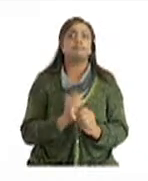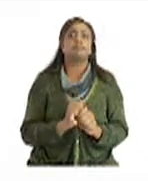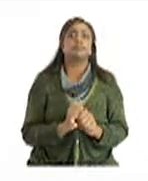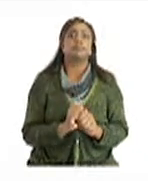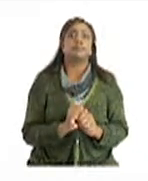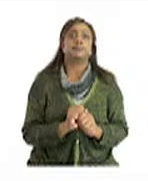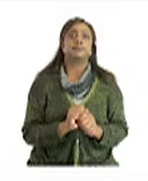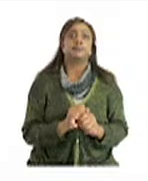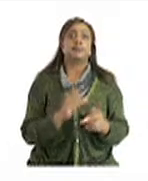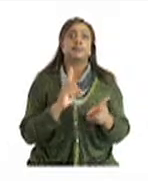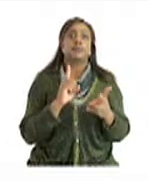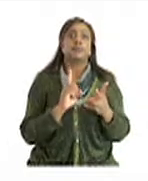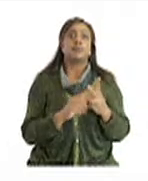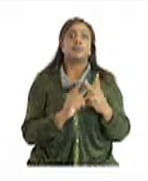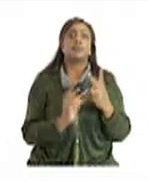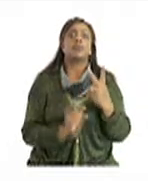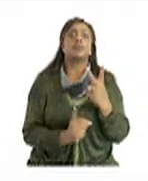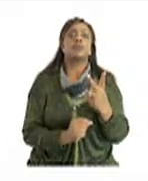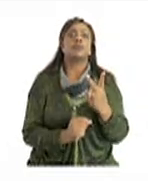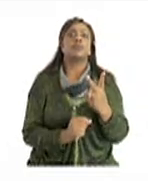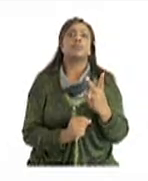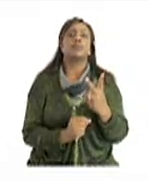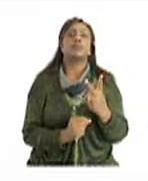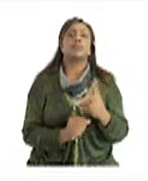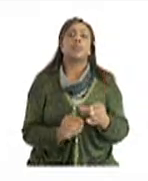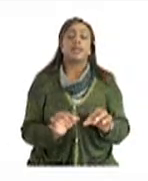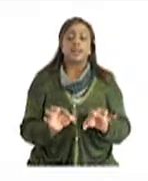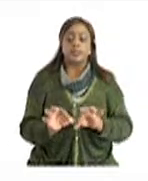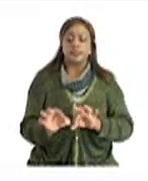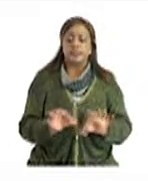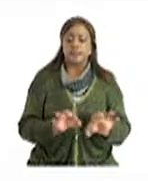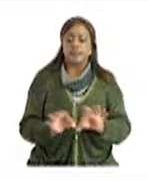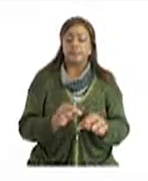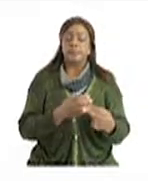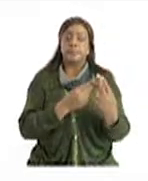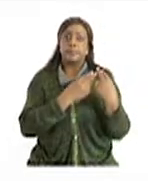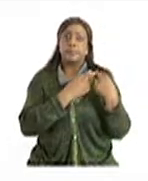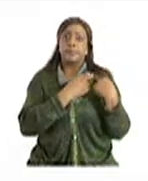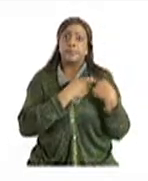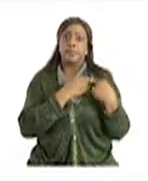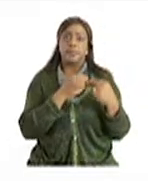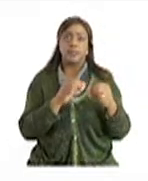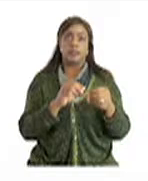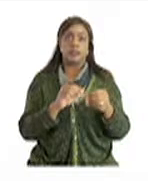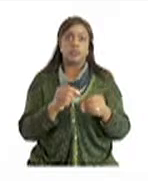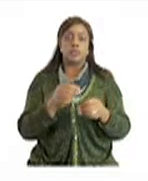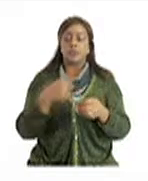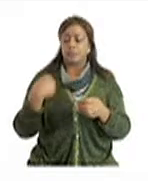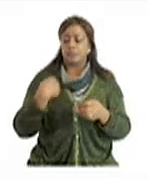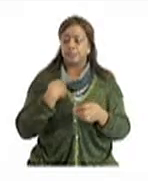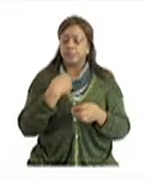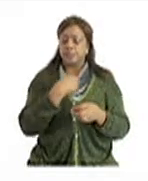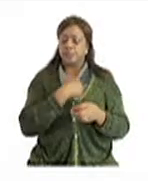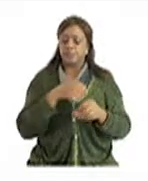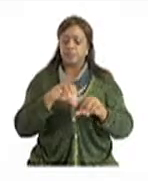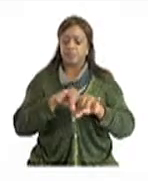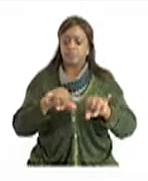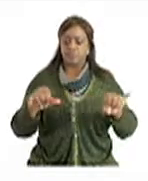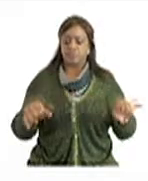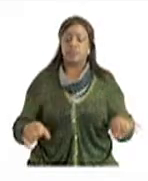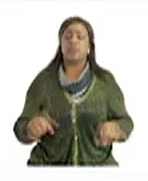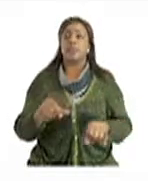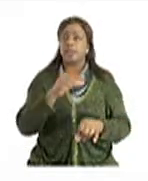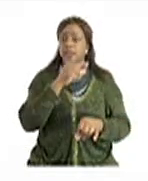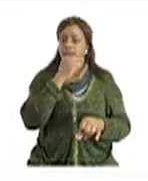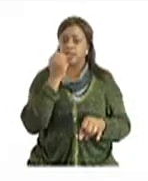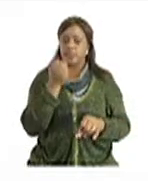organs. And at number 2, you explain the role of the male and female reproductive organs